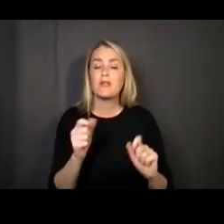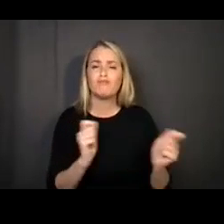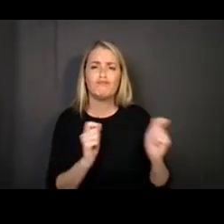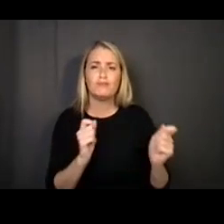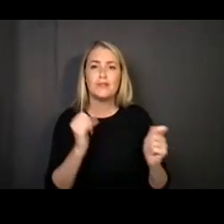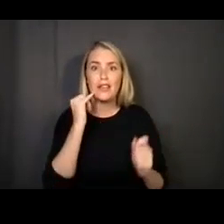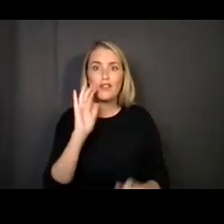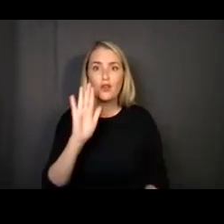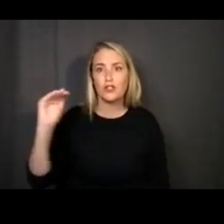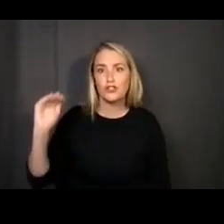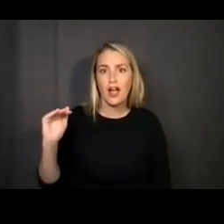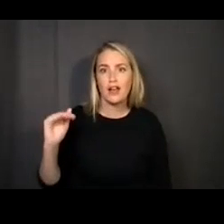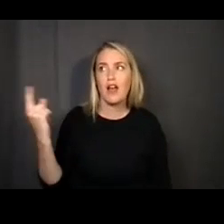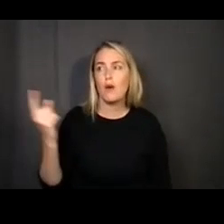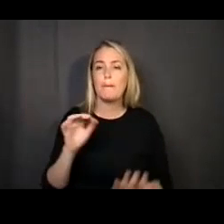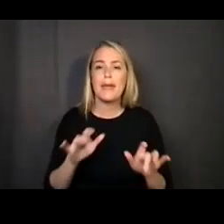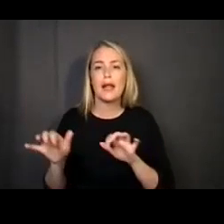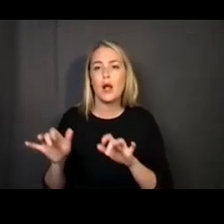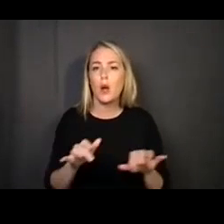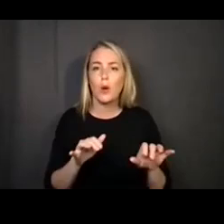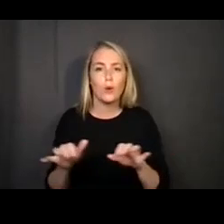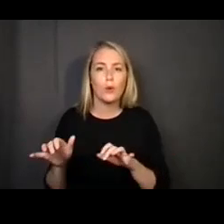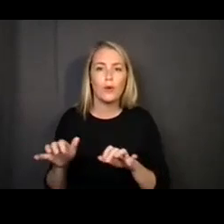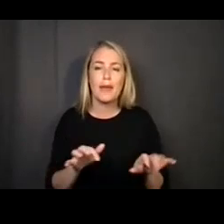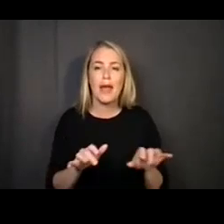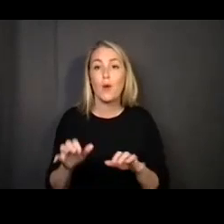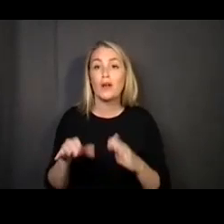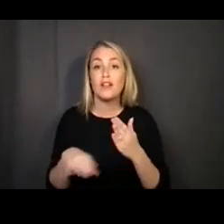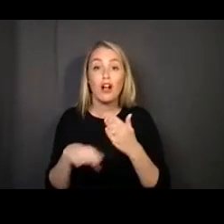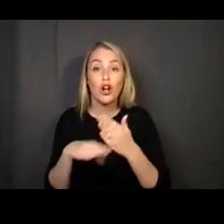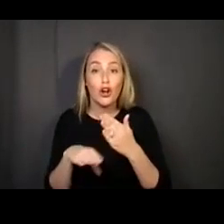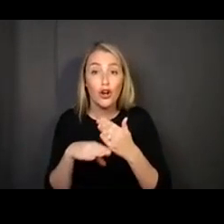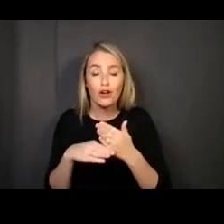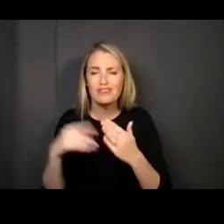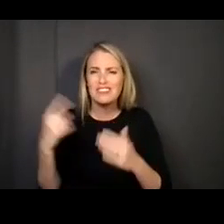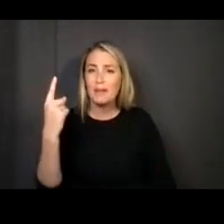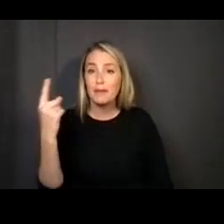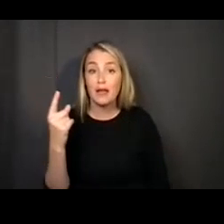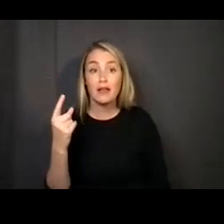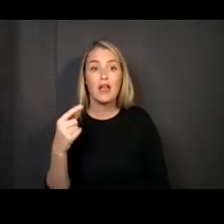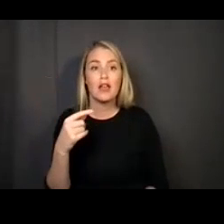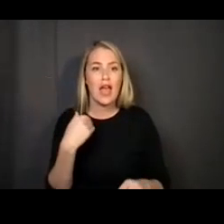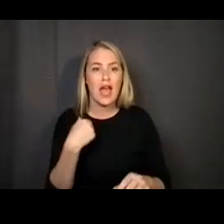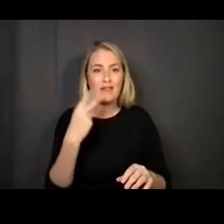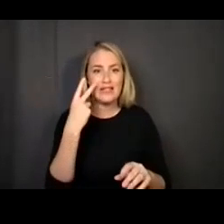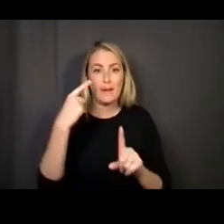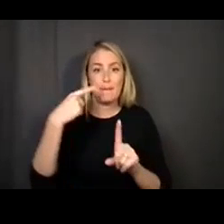your child always has piano on a certain day or soccer. There's a plus sign in the week view,